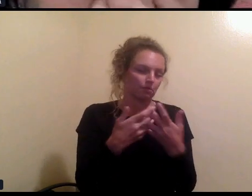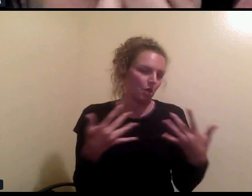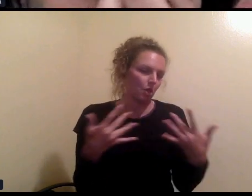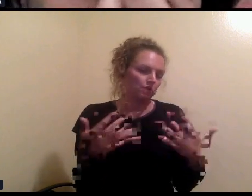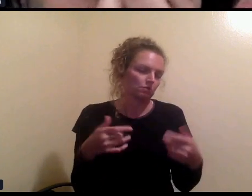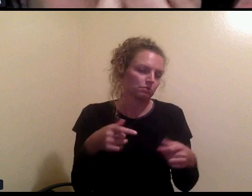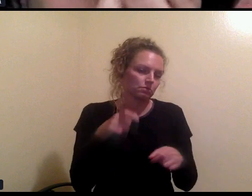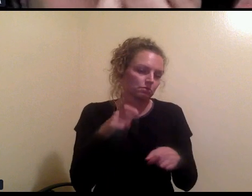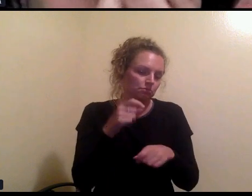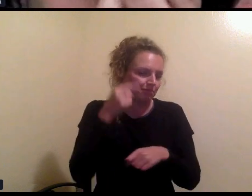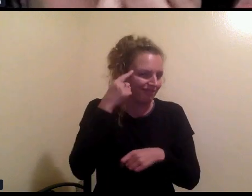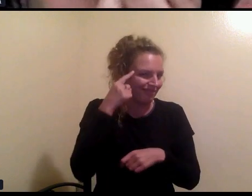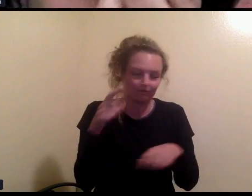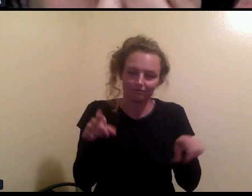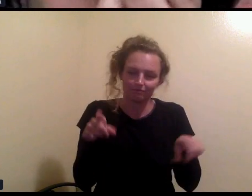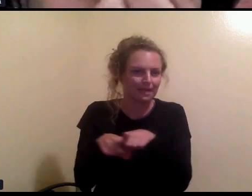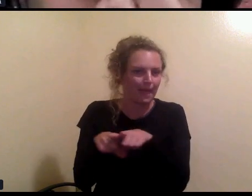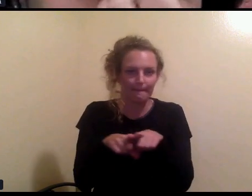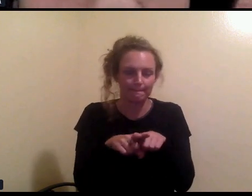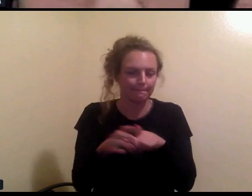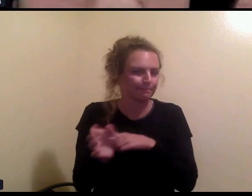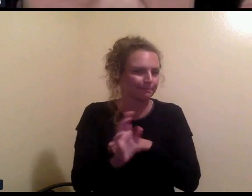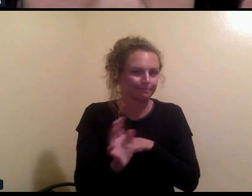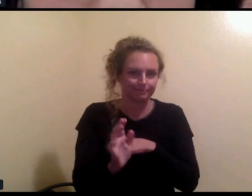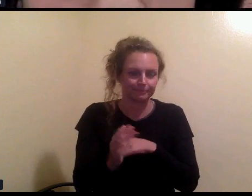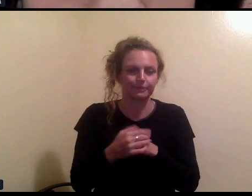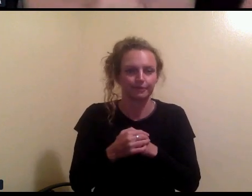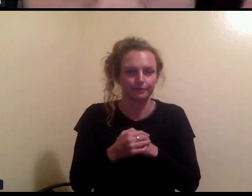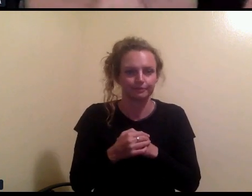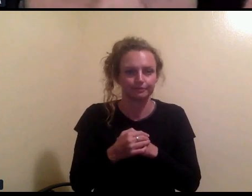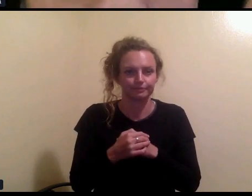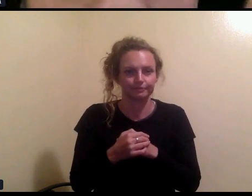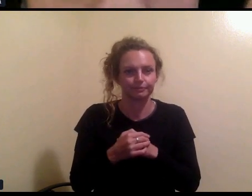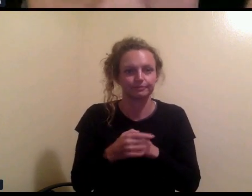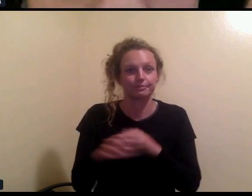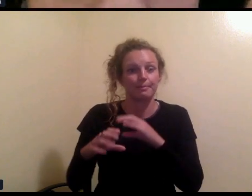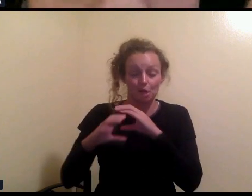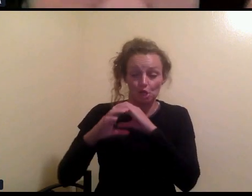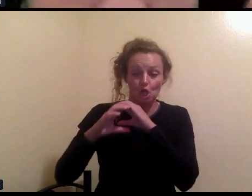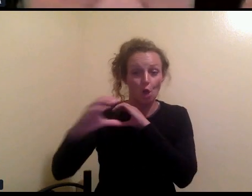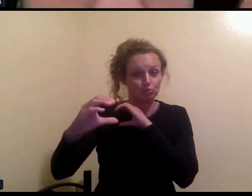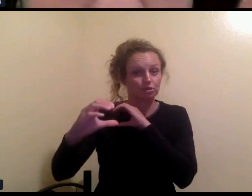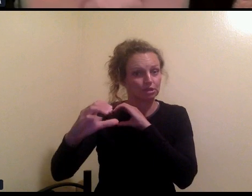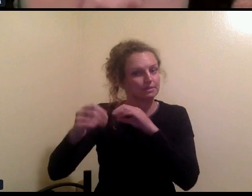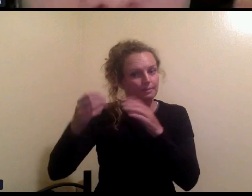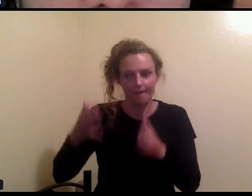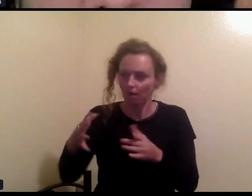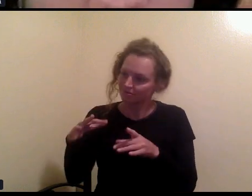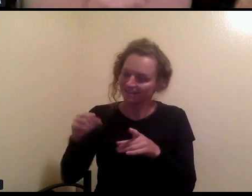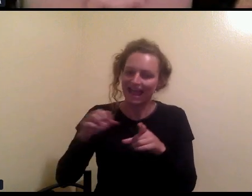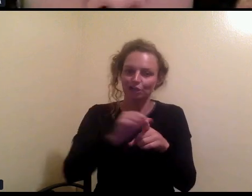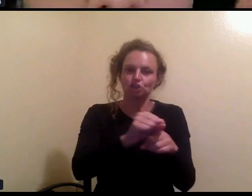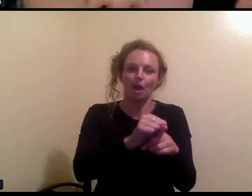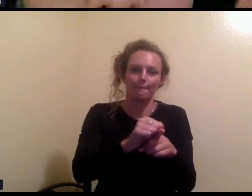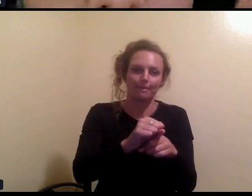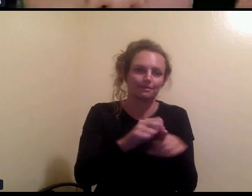that's how you can envision me. Black and white top on, very one-dimensional person. Me. Yes,